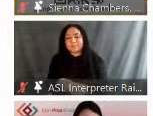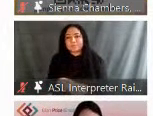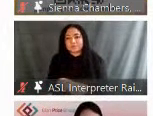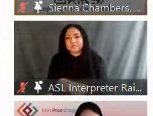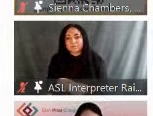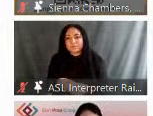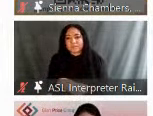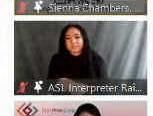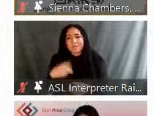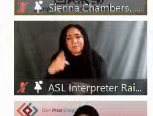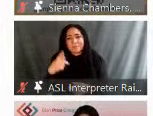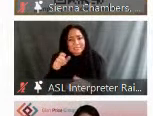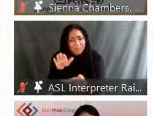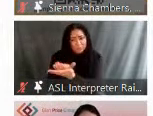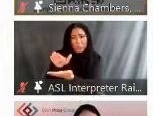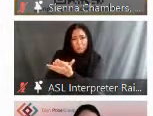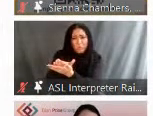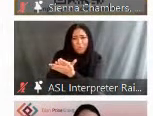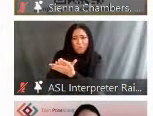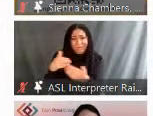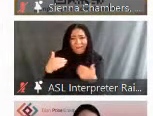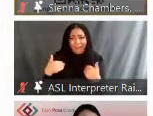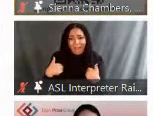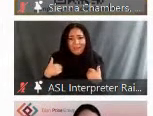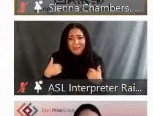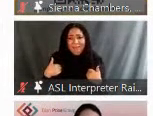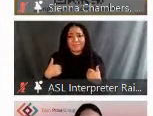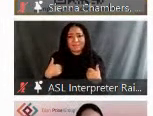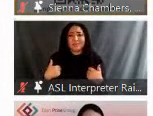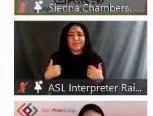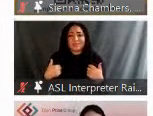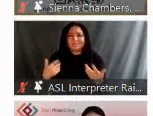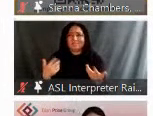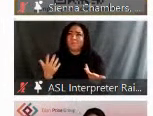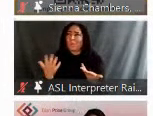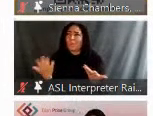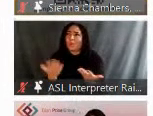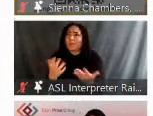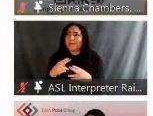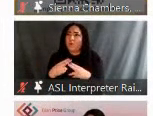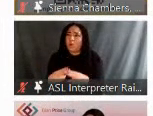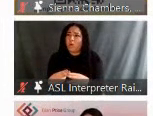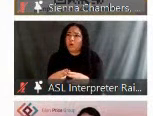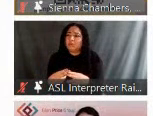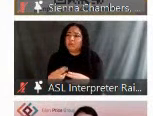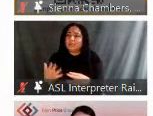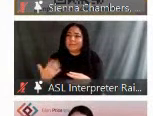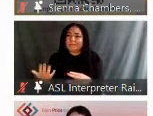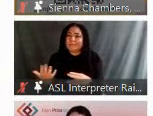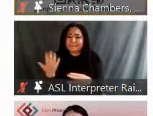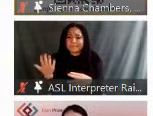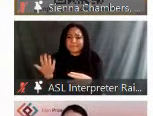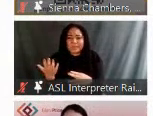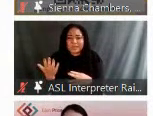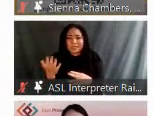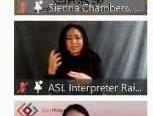notice, because at school they have all those how do you call it, all